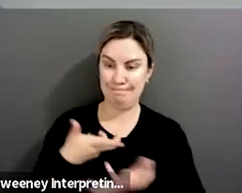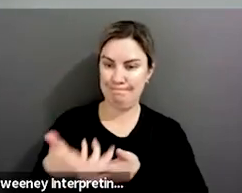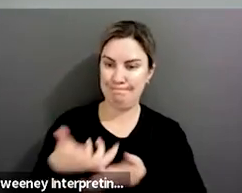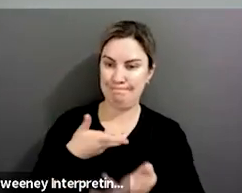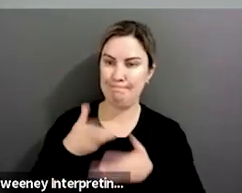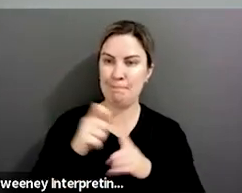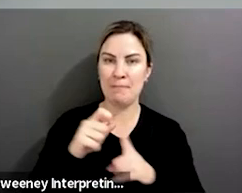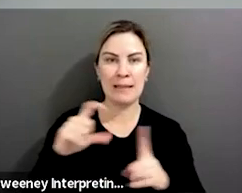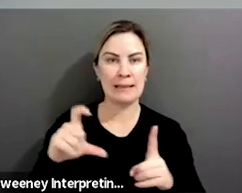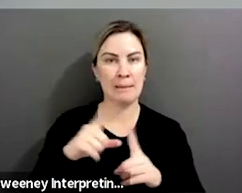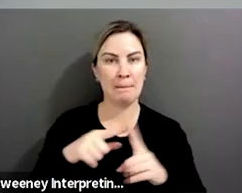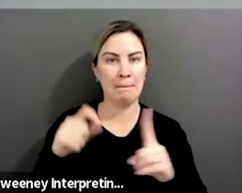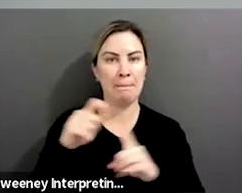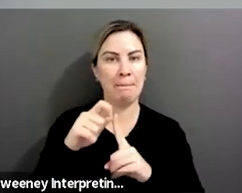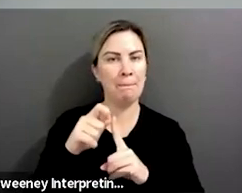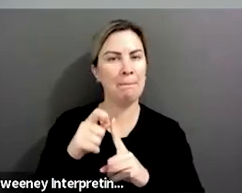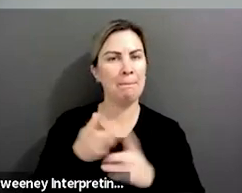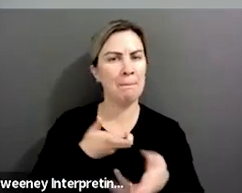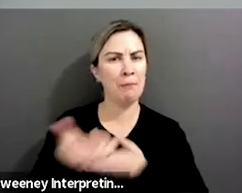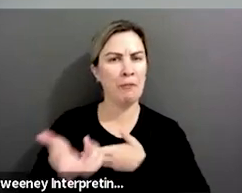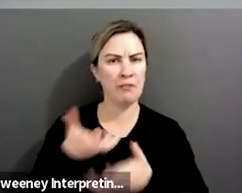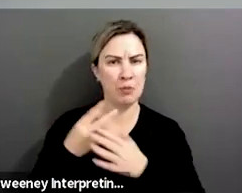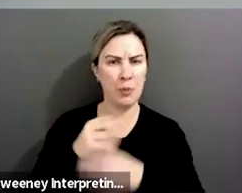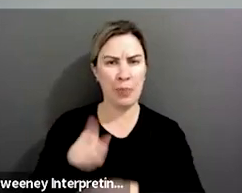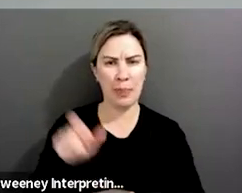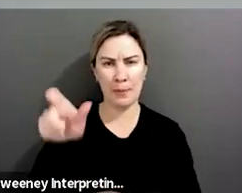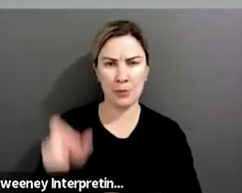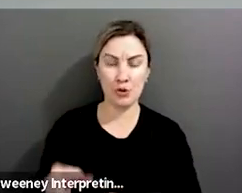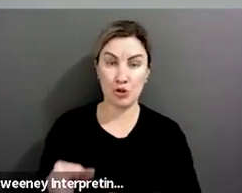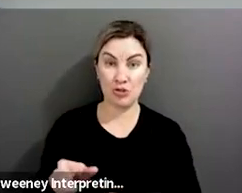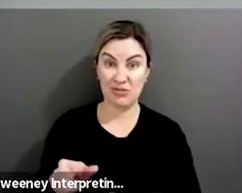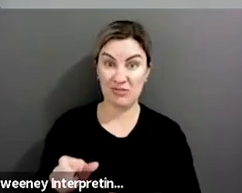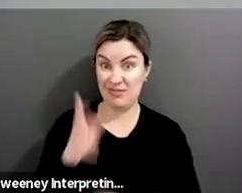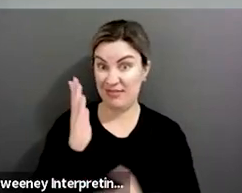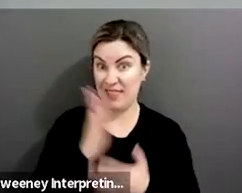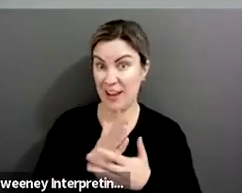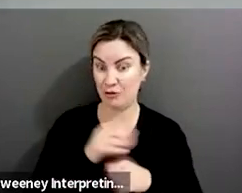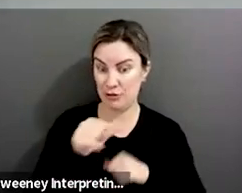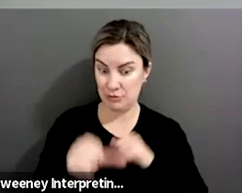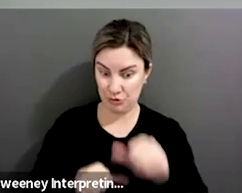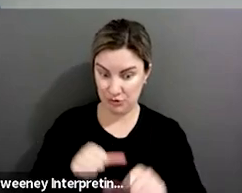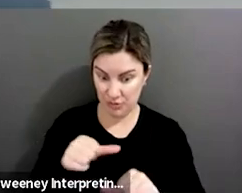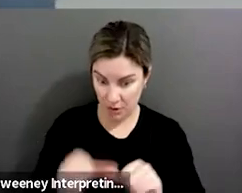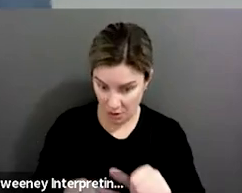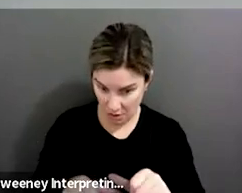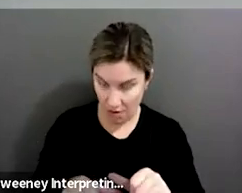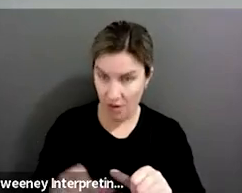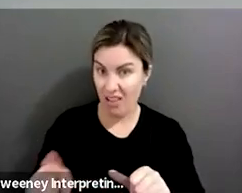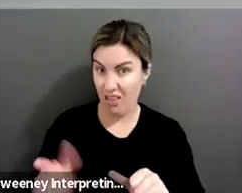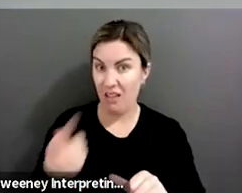with, sort of a fair way into the process, revealed that they are